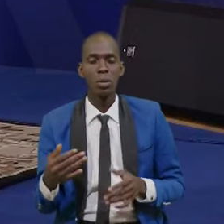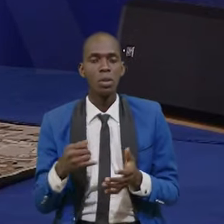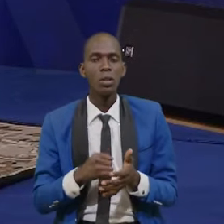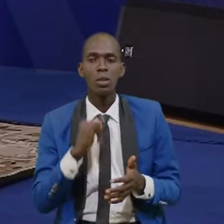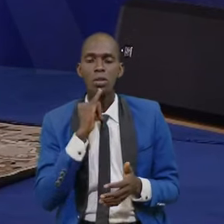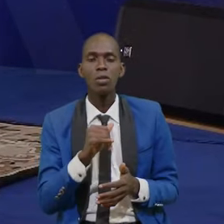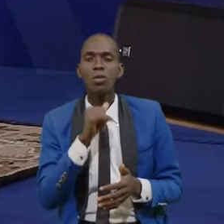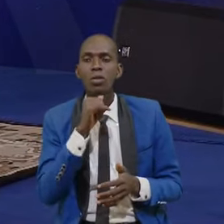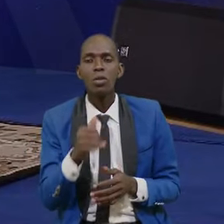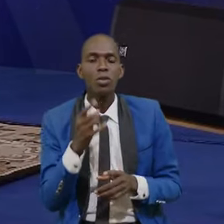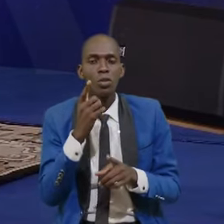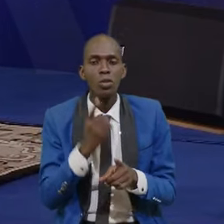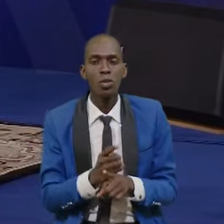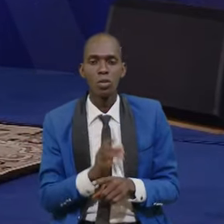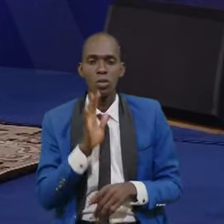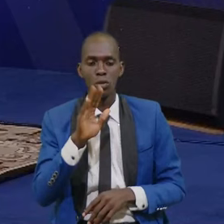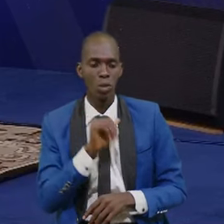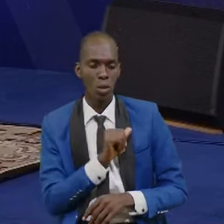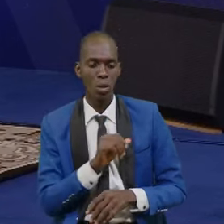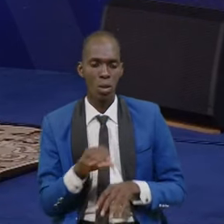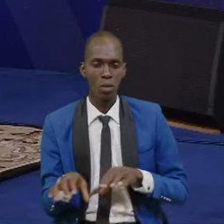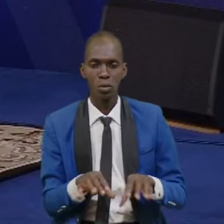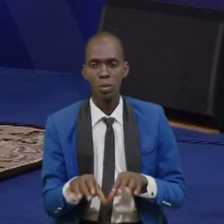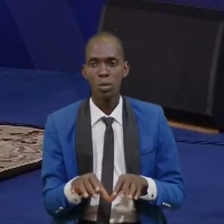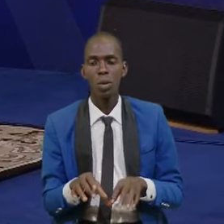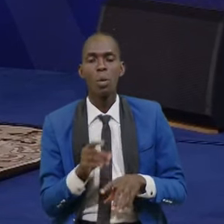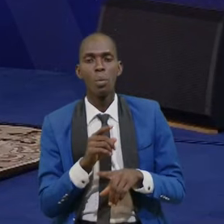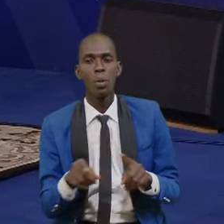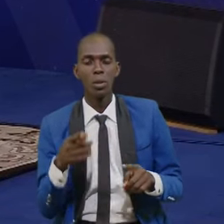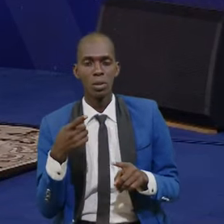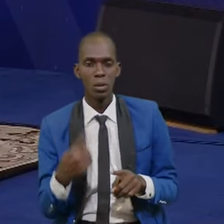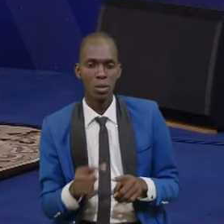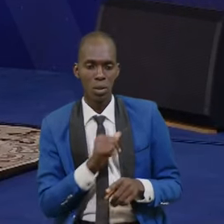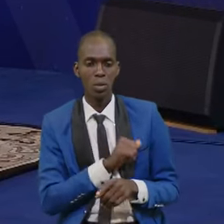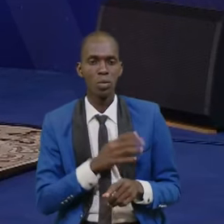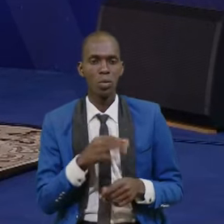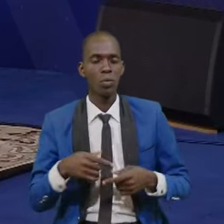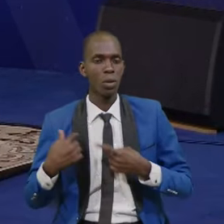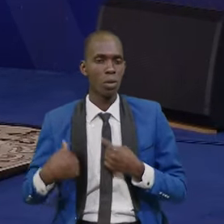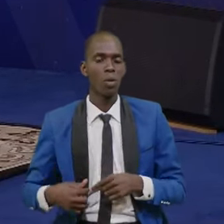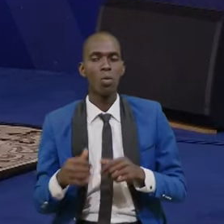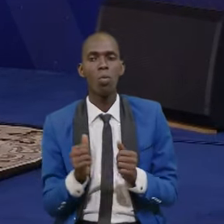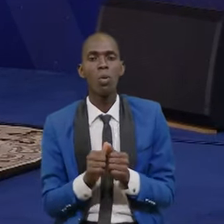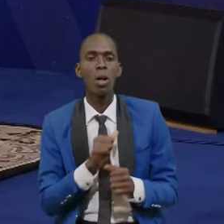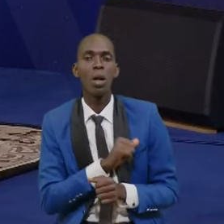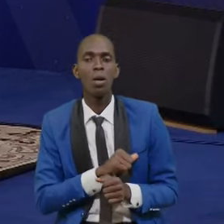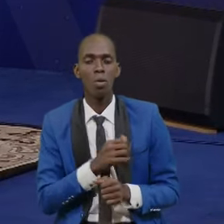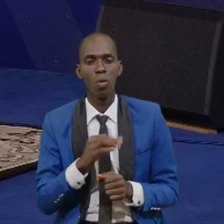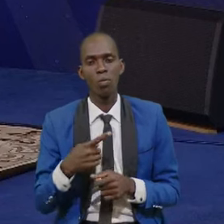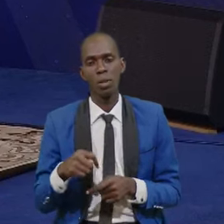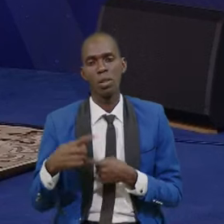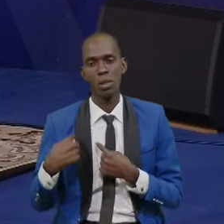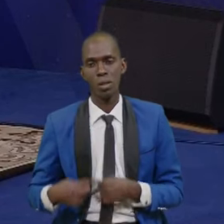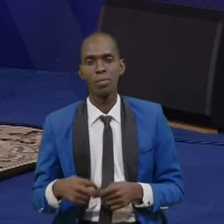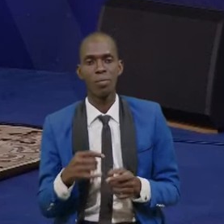just the action. It's the disposition of heart. the attitude of the heart. It says,